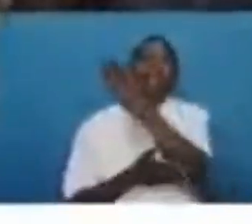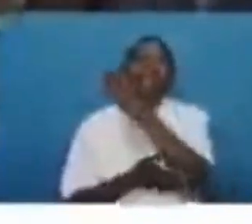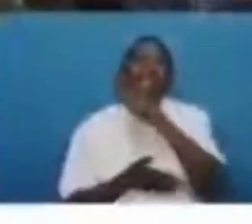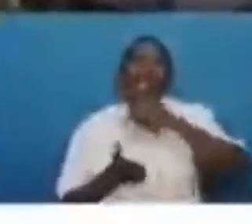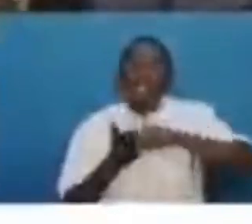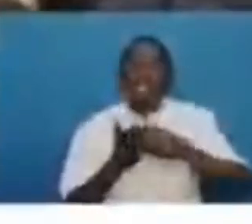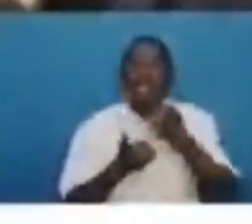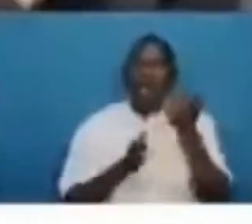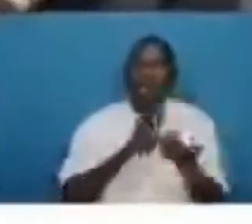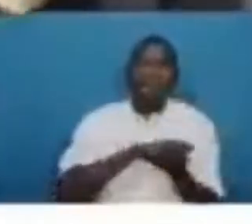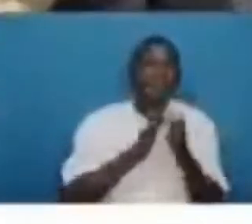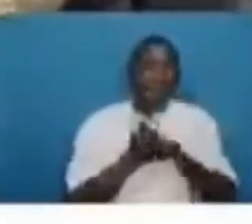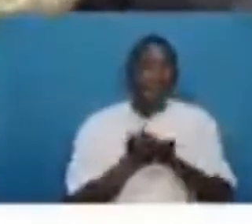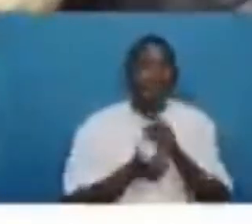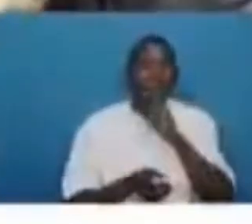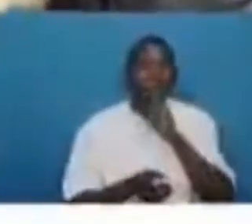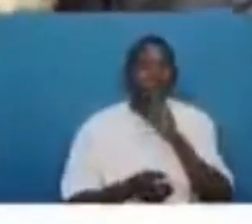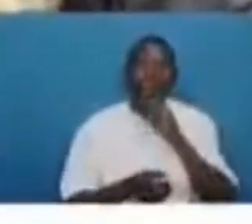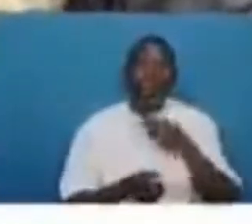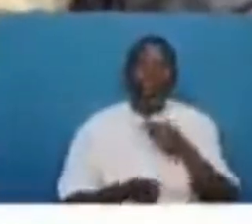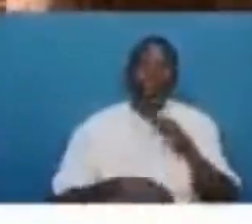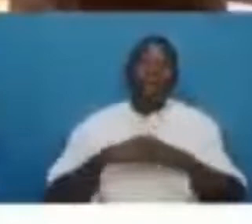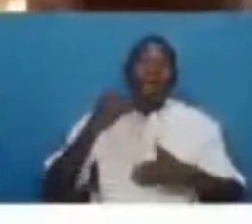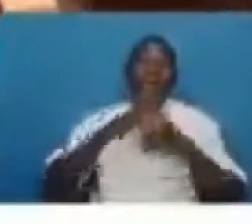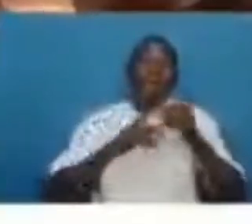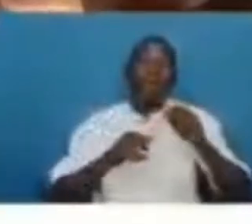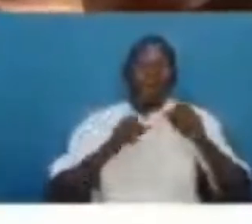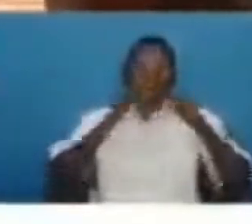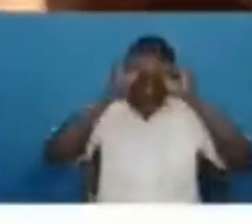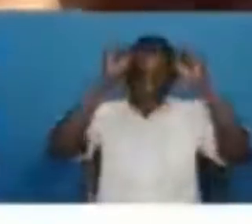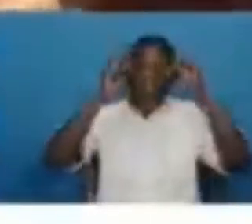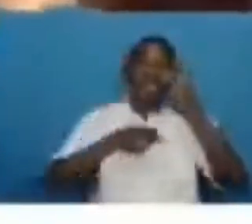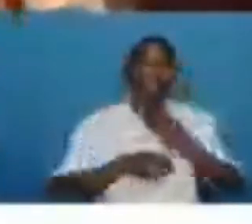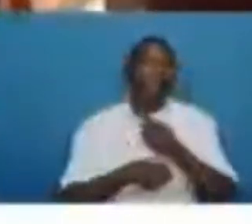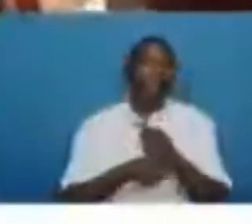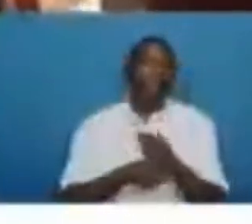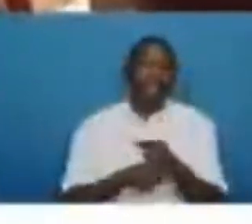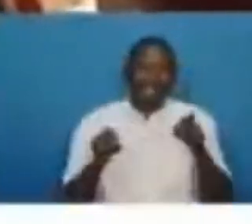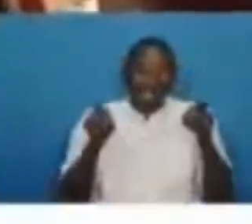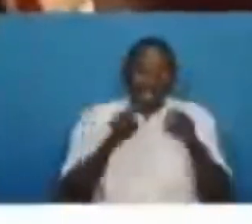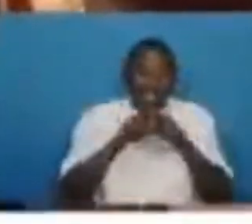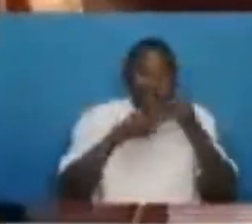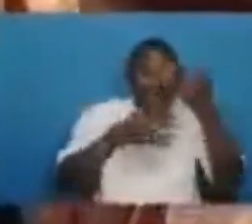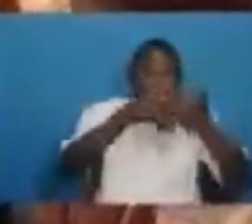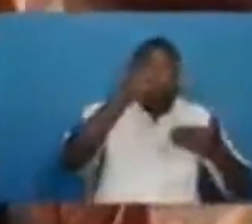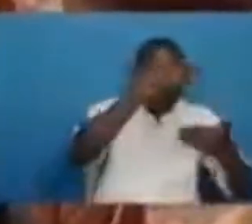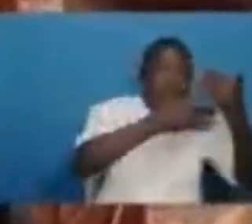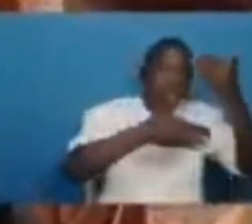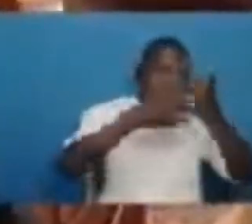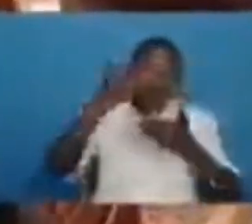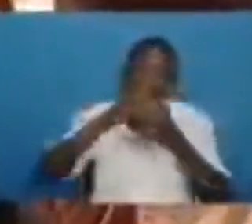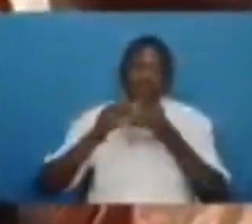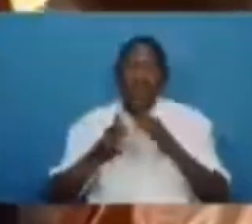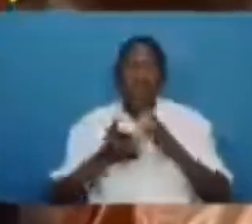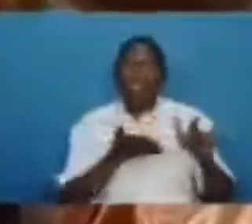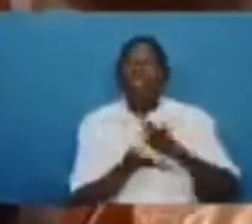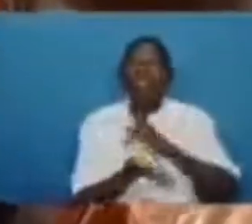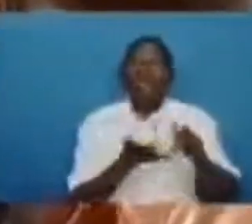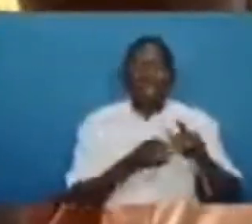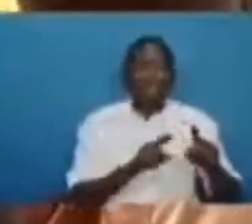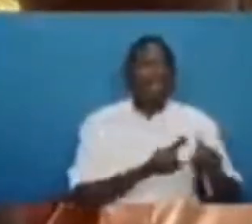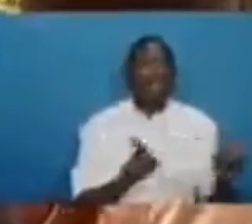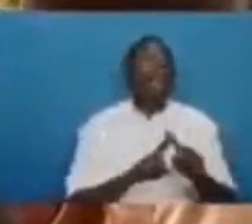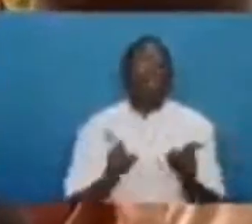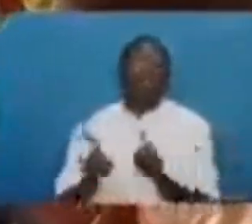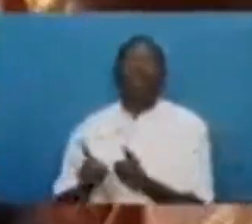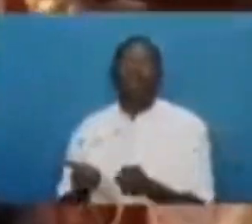was constructed by the central government of the Gambia. It is almost the same structure, although the space is different,